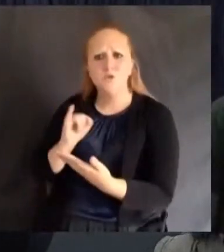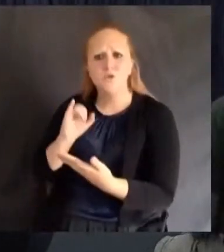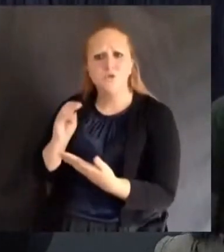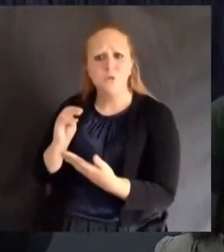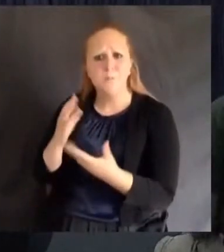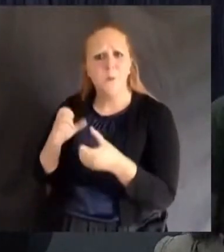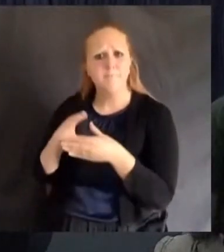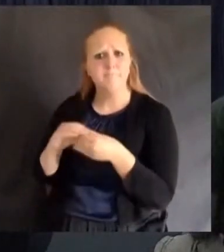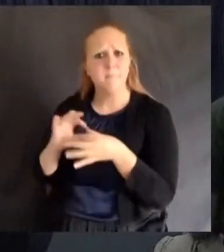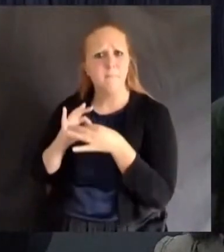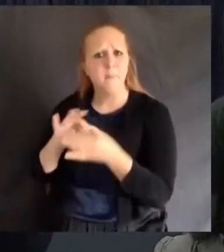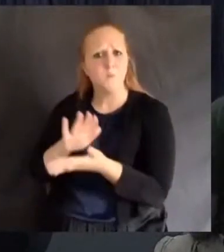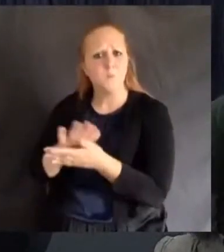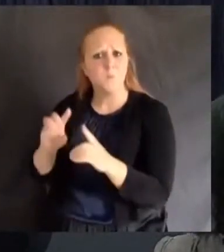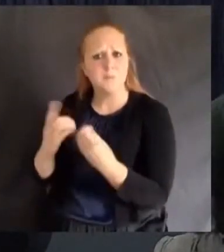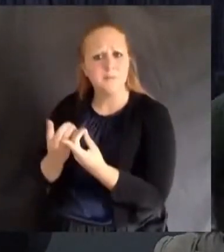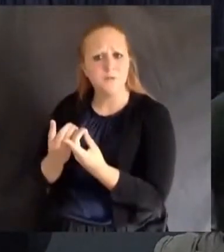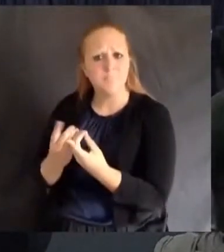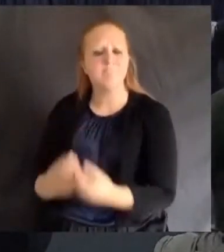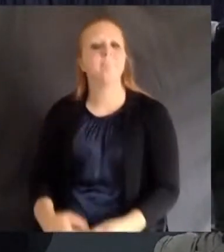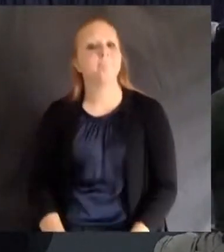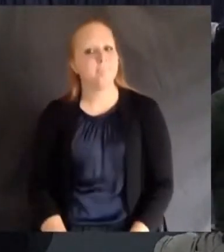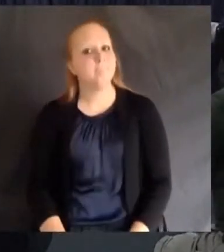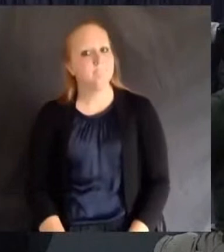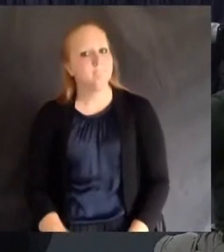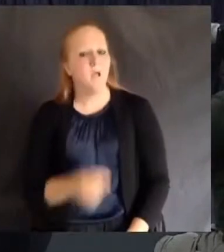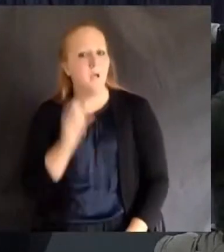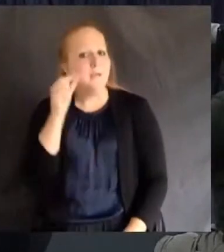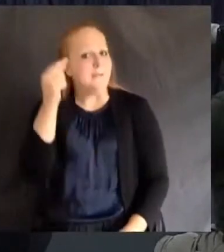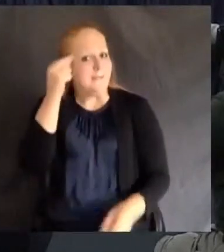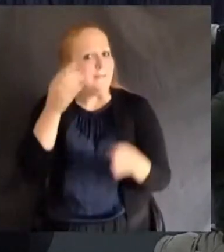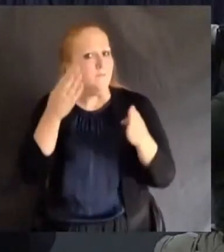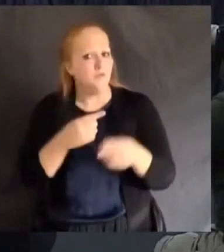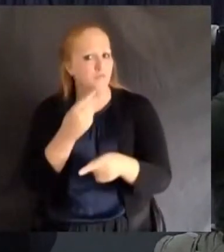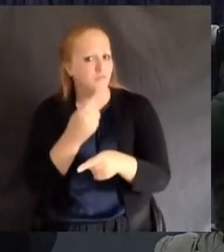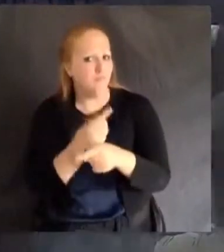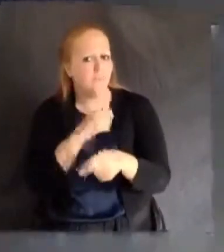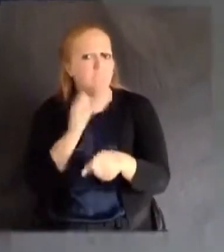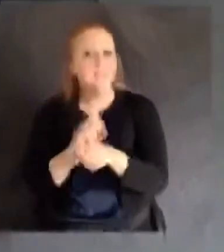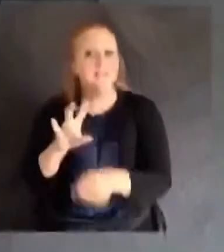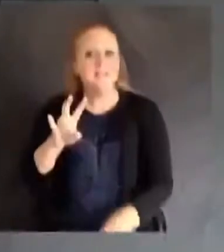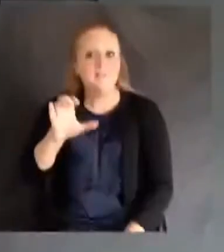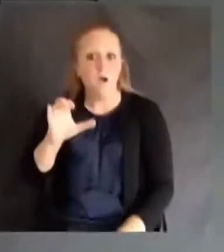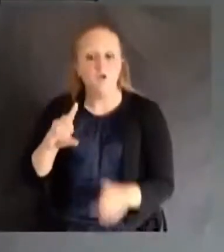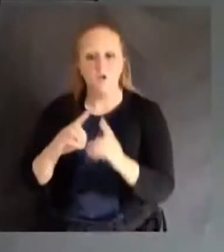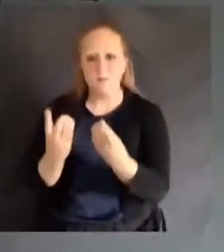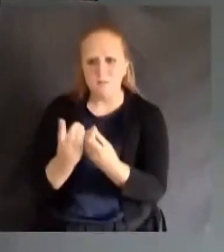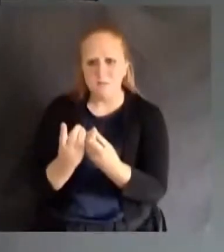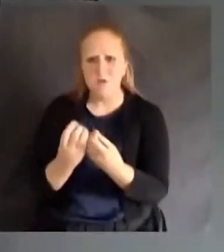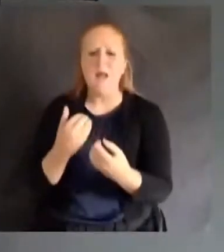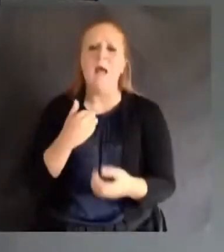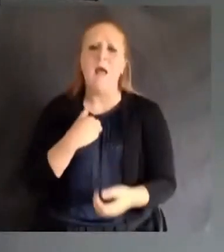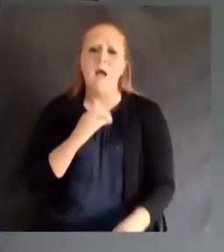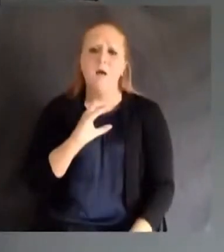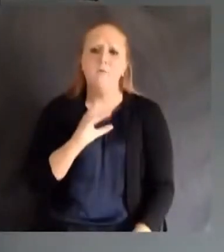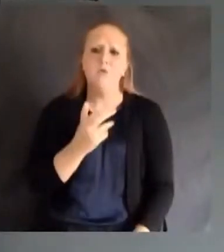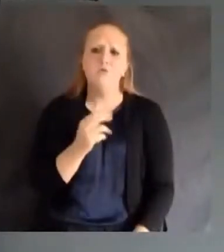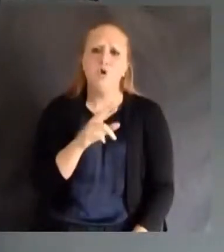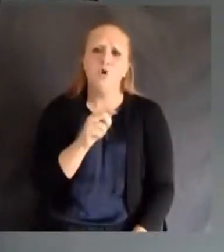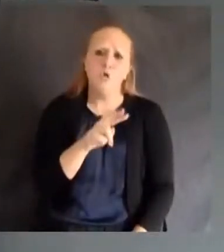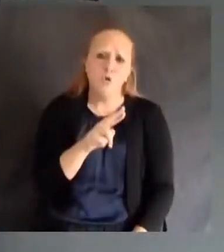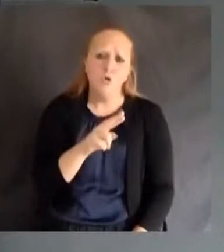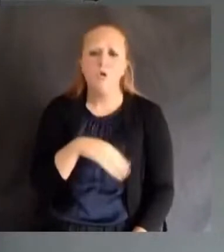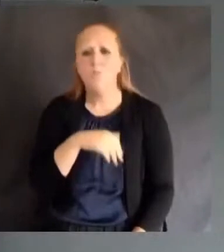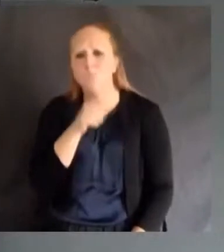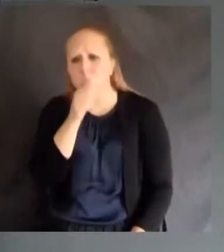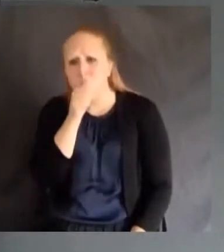on what the school districts? And the governor's right, on the districts, there's 700 districts. There are charter schools and private schools within a district.